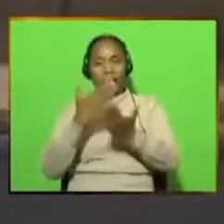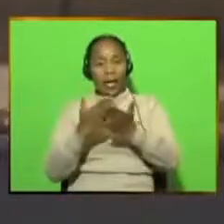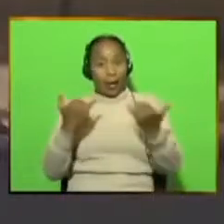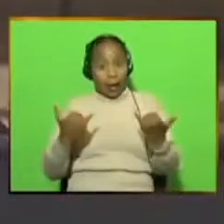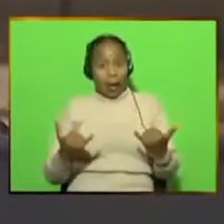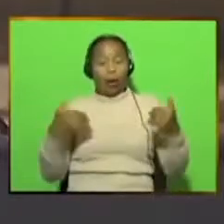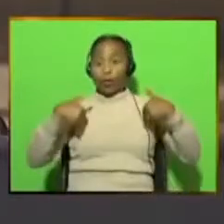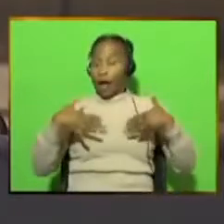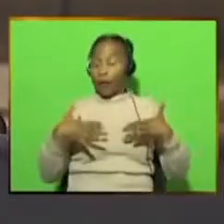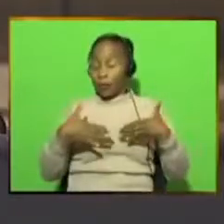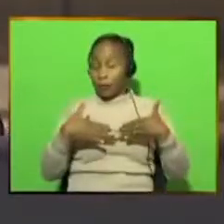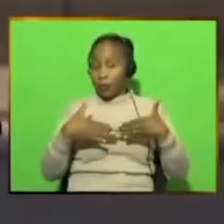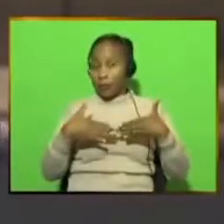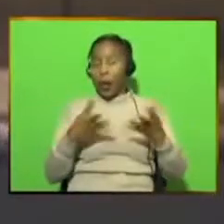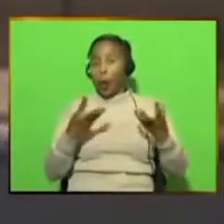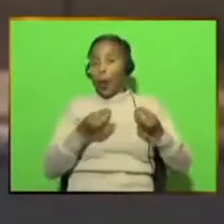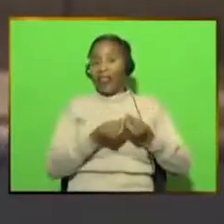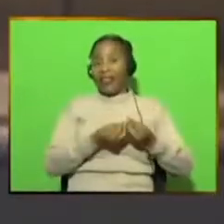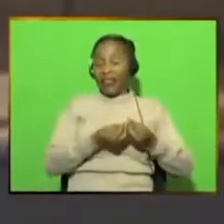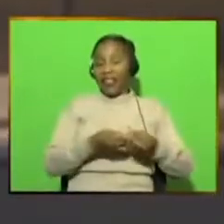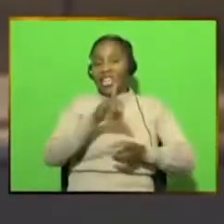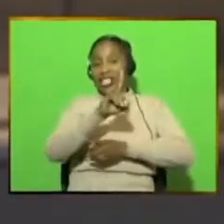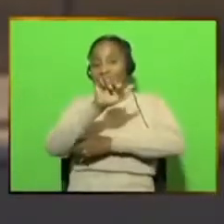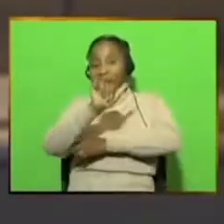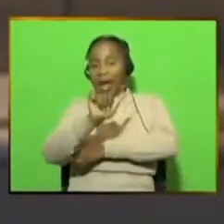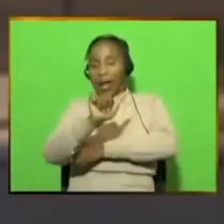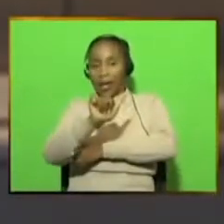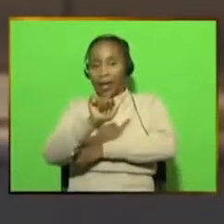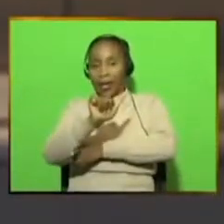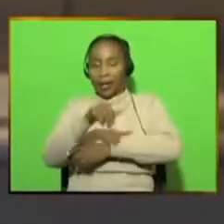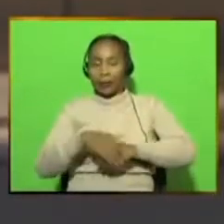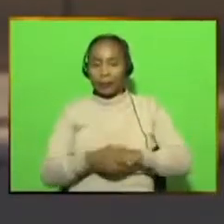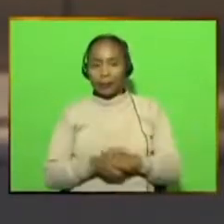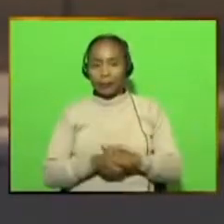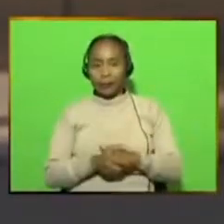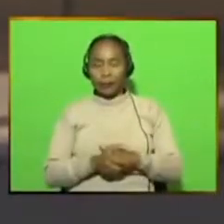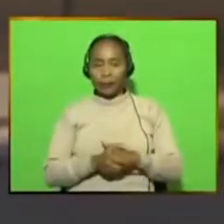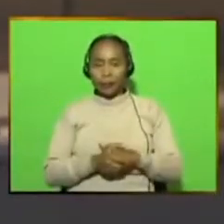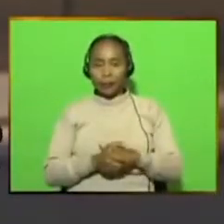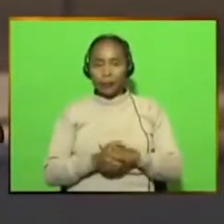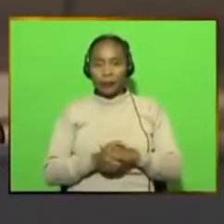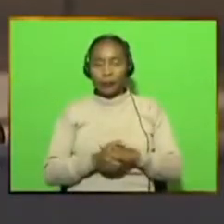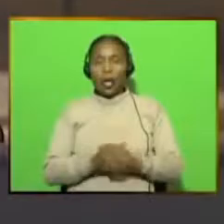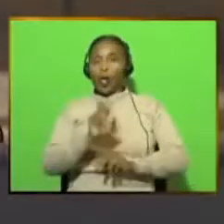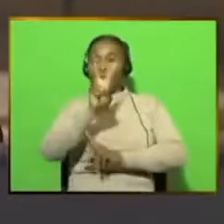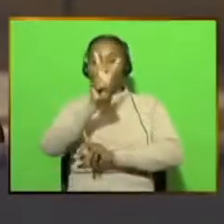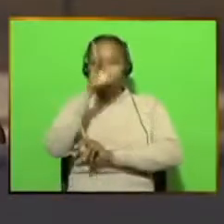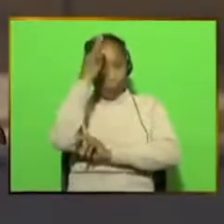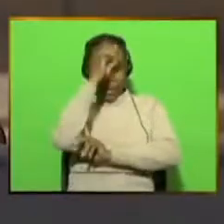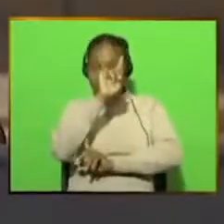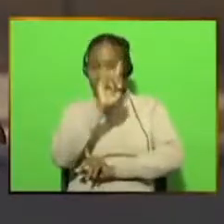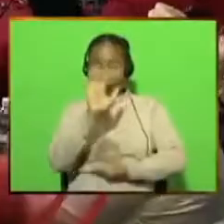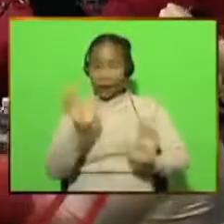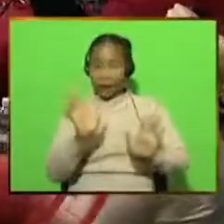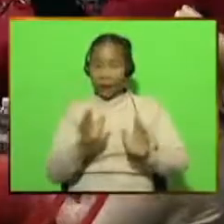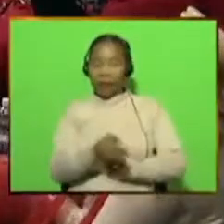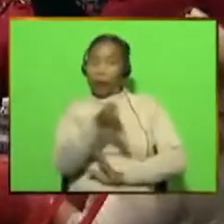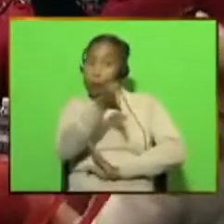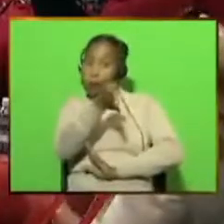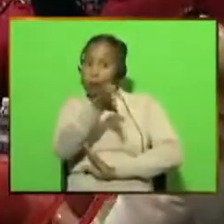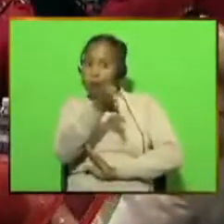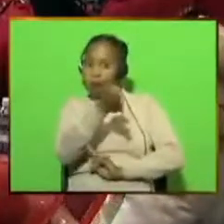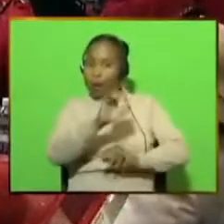start with the Democratic Alliance? You have got 2 minutes. It's there on the